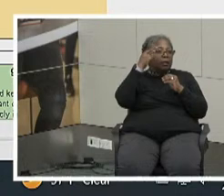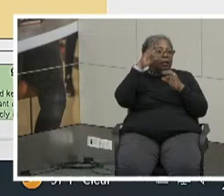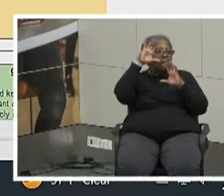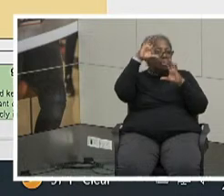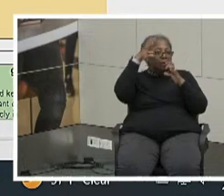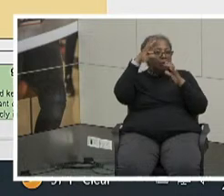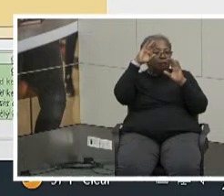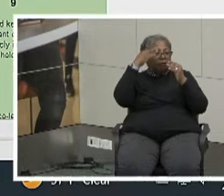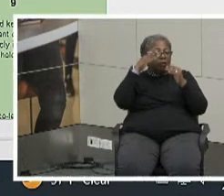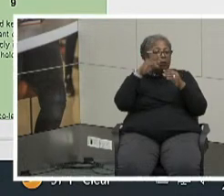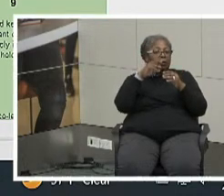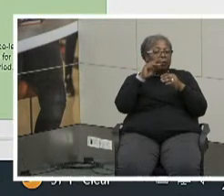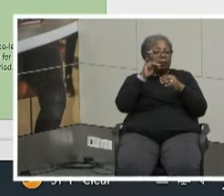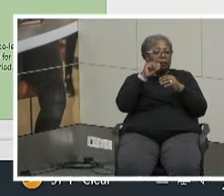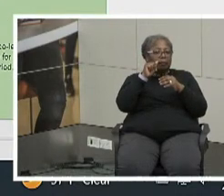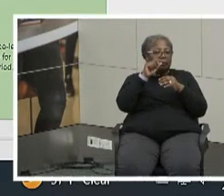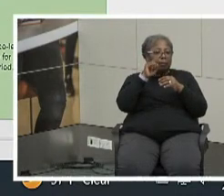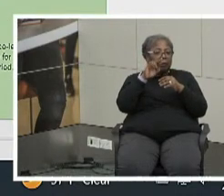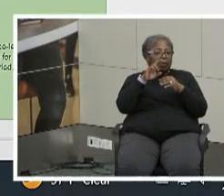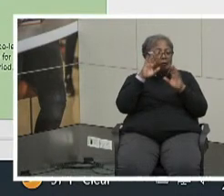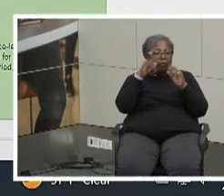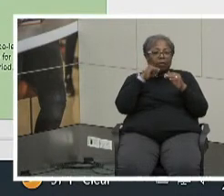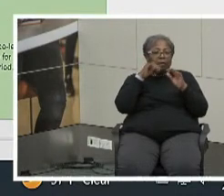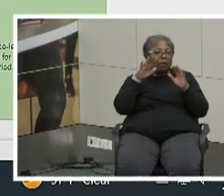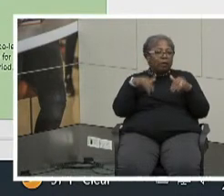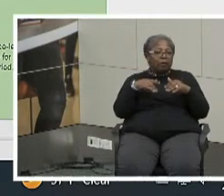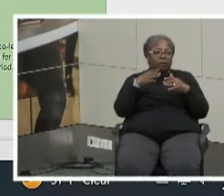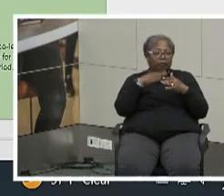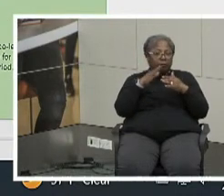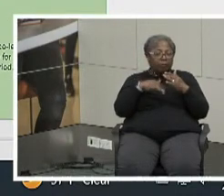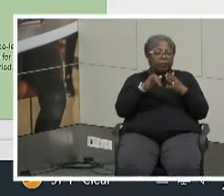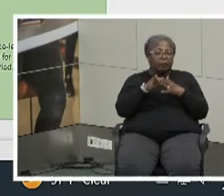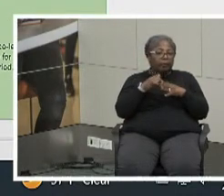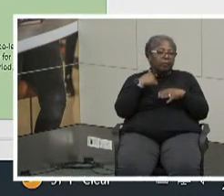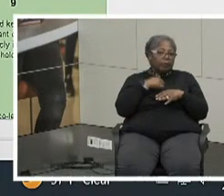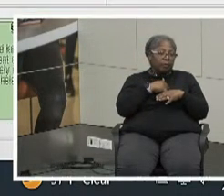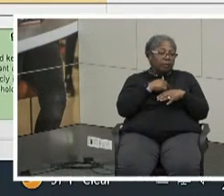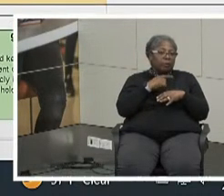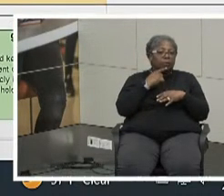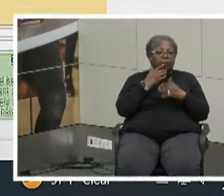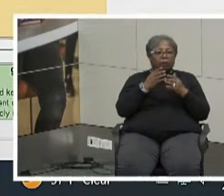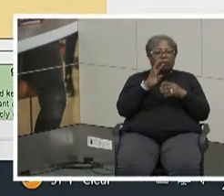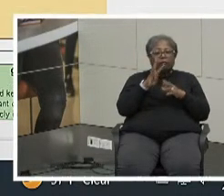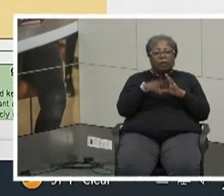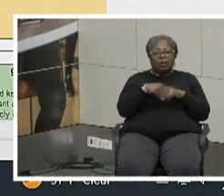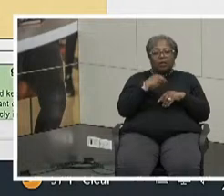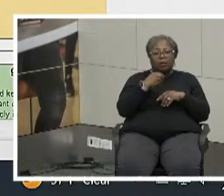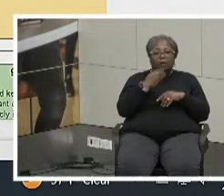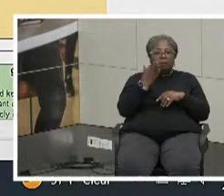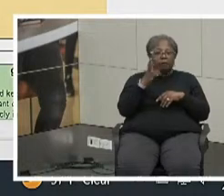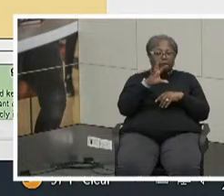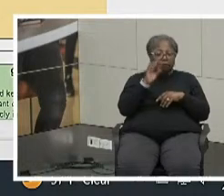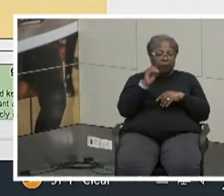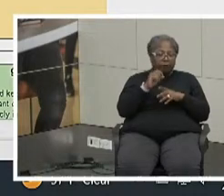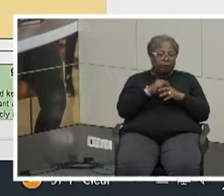focus and the Master's Focus but we haven't completed those so we're I believe at a four out of